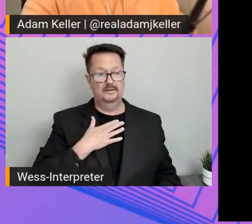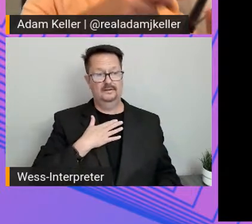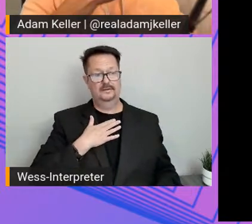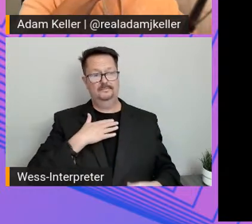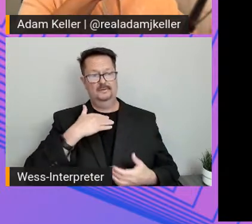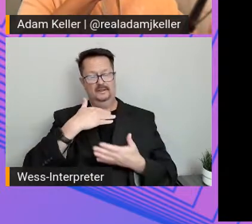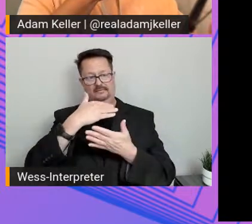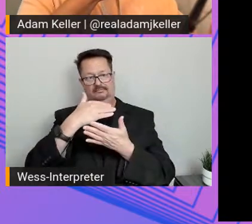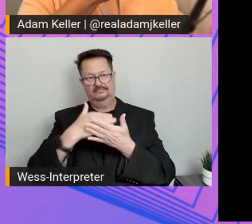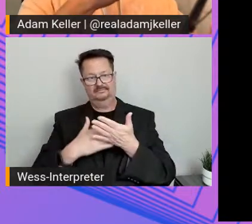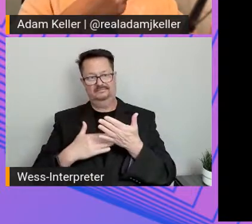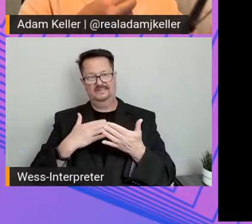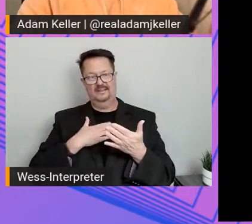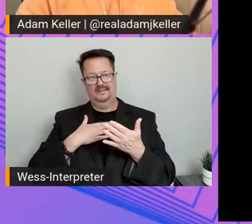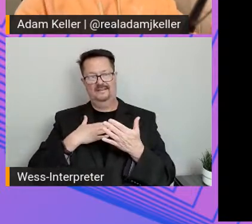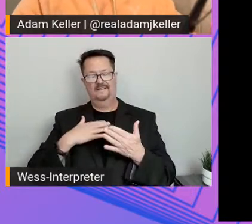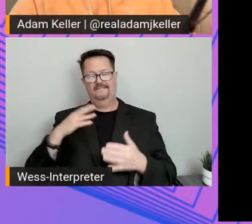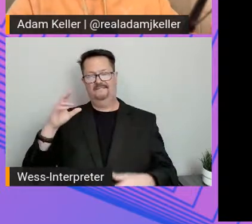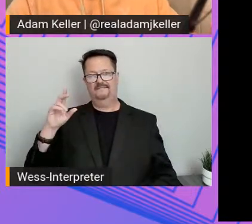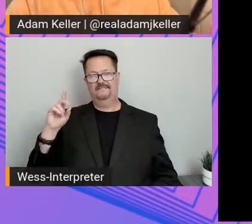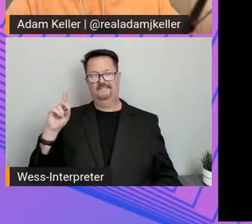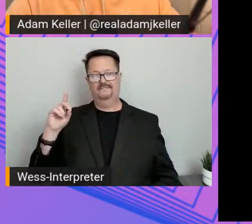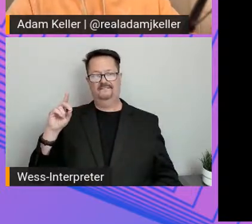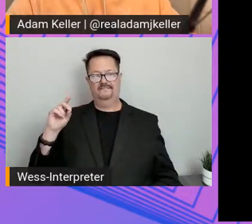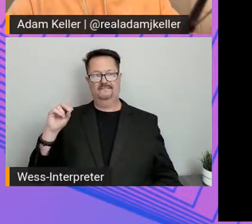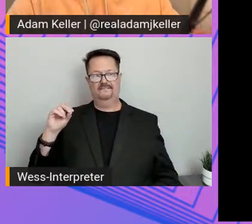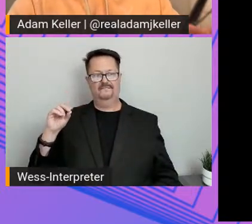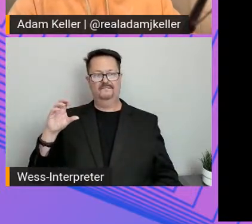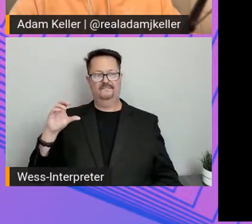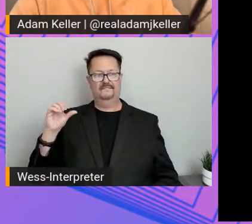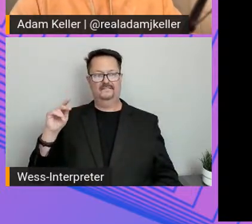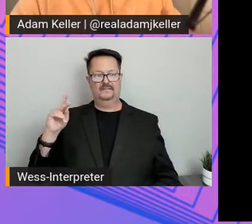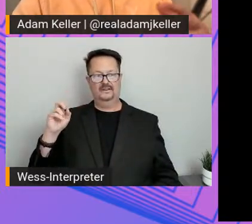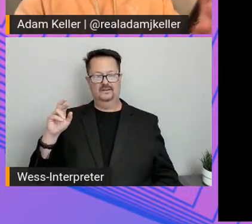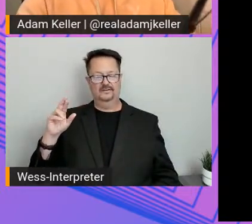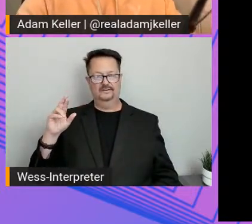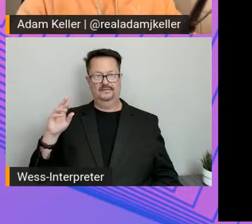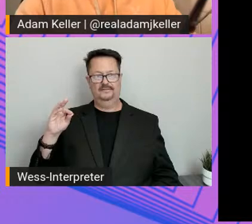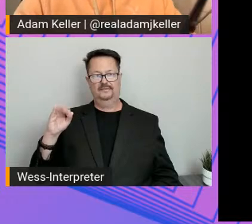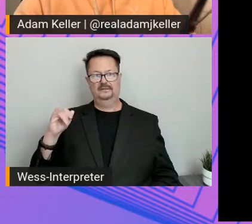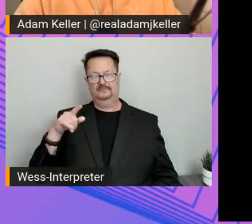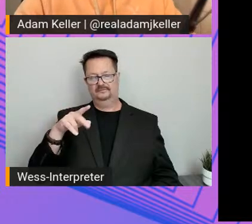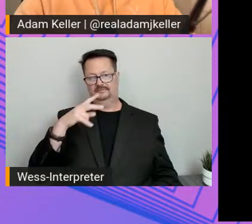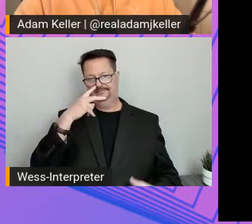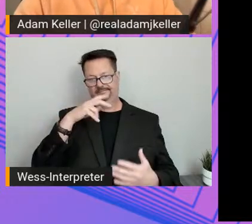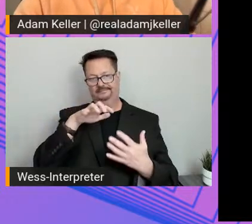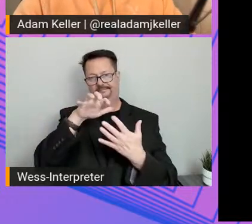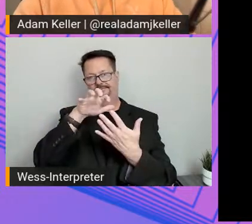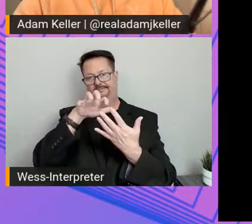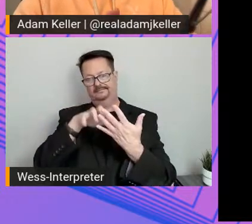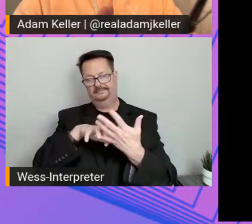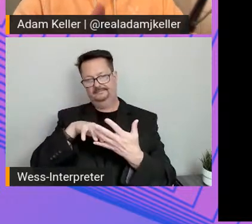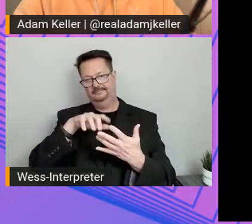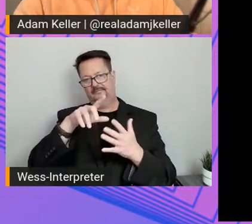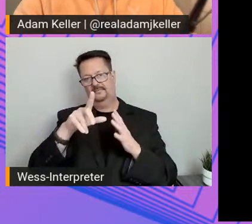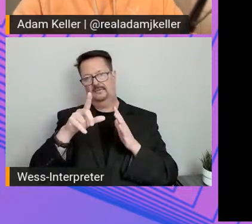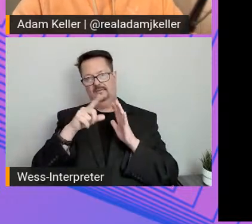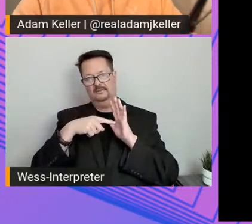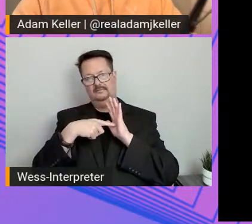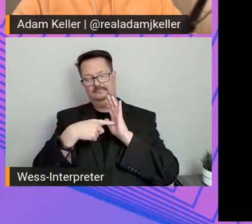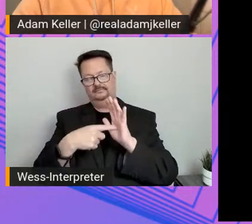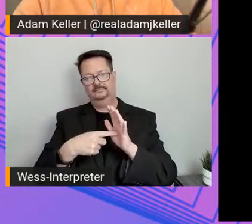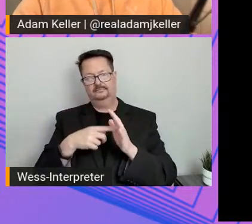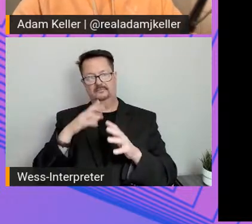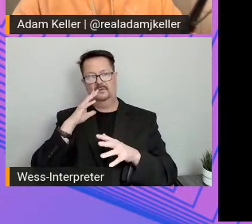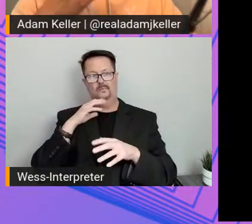Docker file. One thing you'll notice here is Copilot, just like the CDK did, is going to actually build my